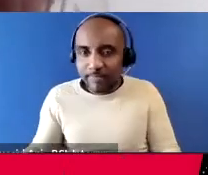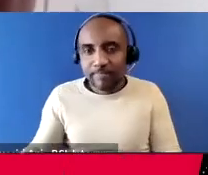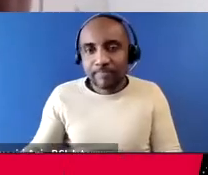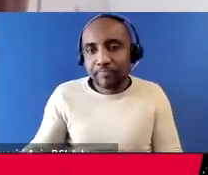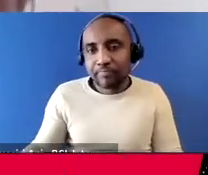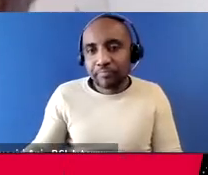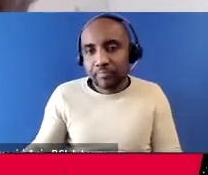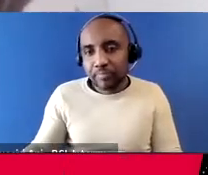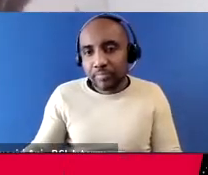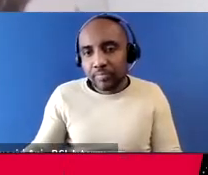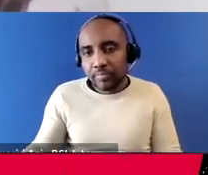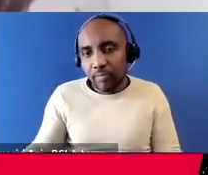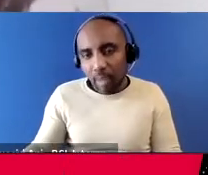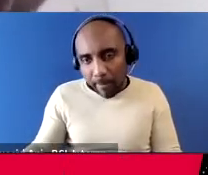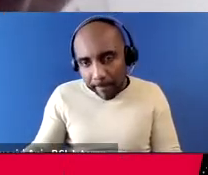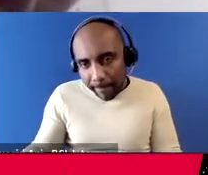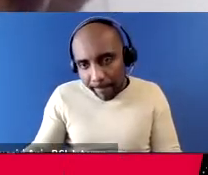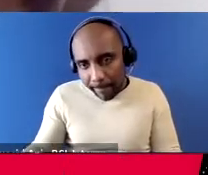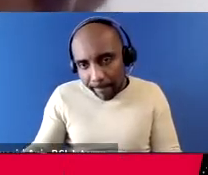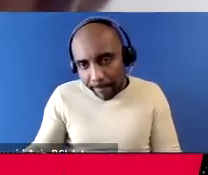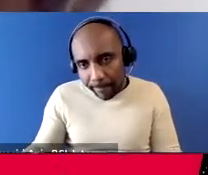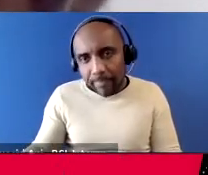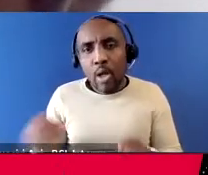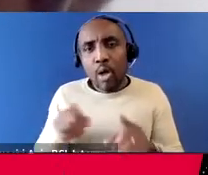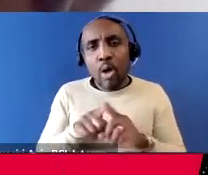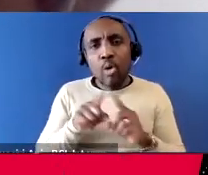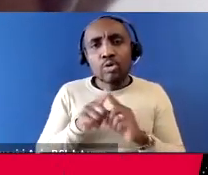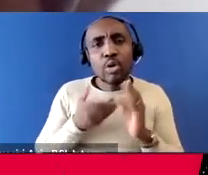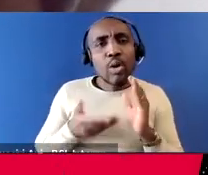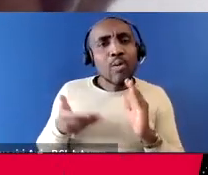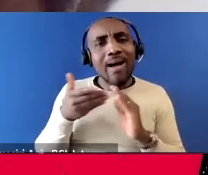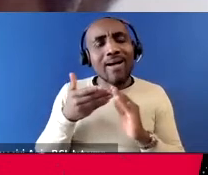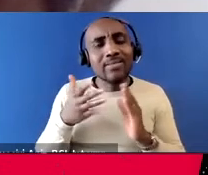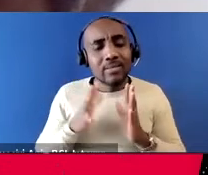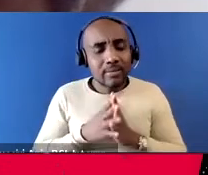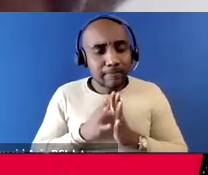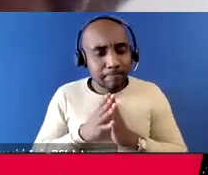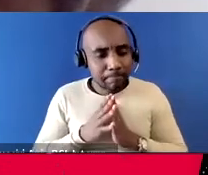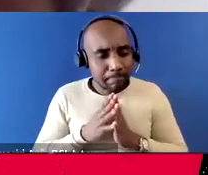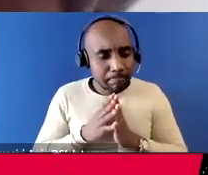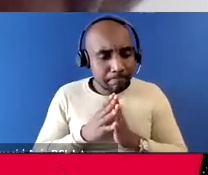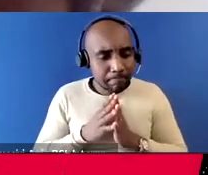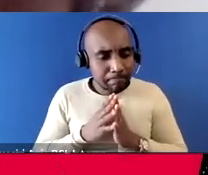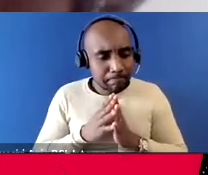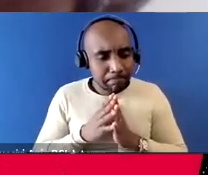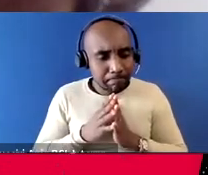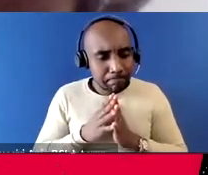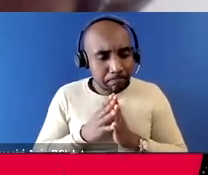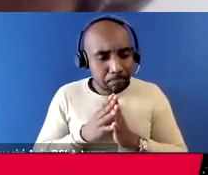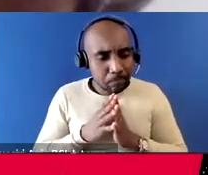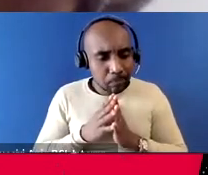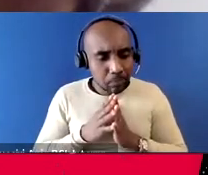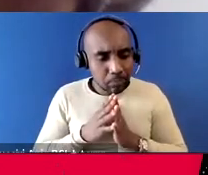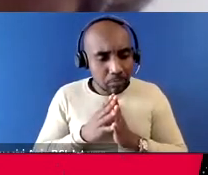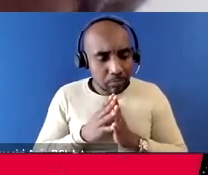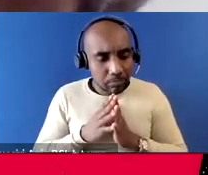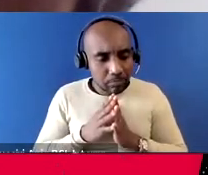I think the arguments about the economic arguments about arms exports have much more of an ideological function than